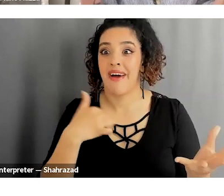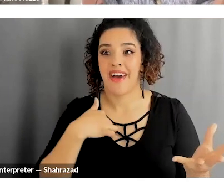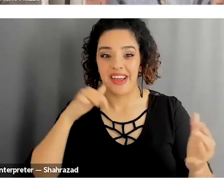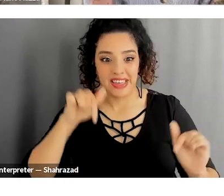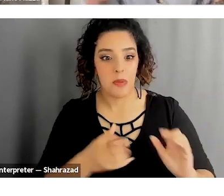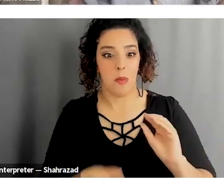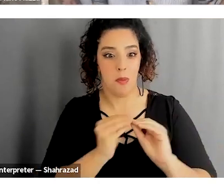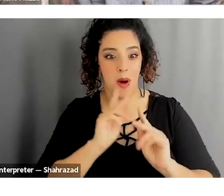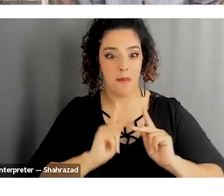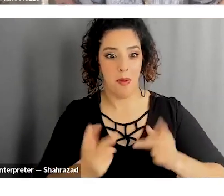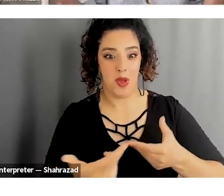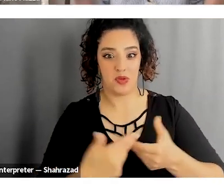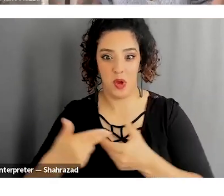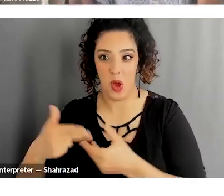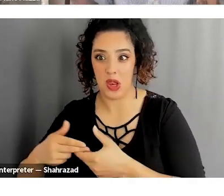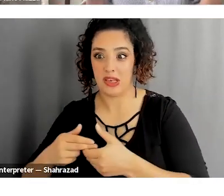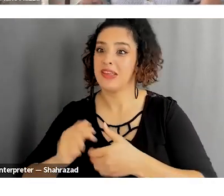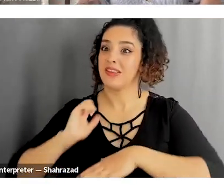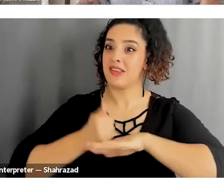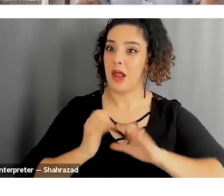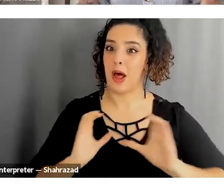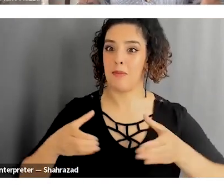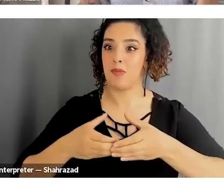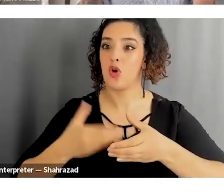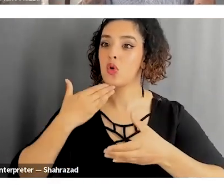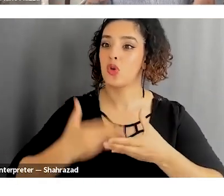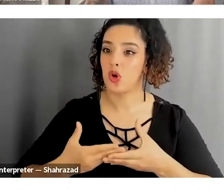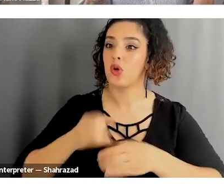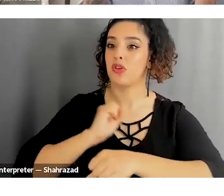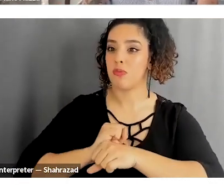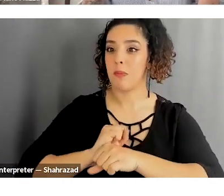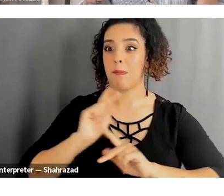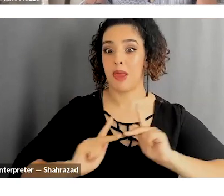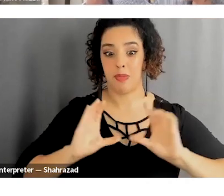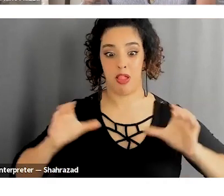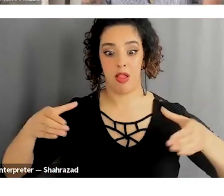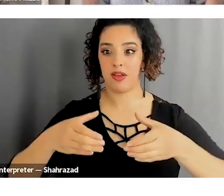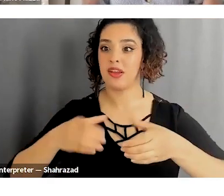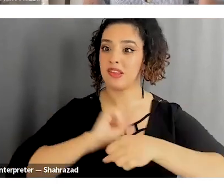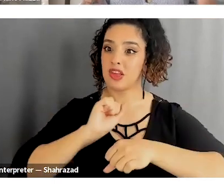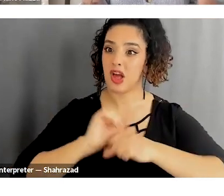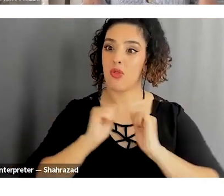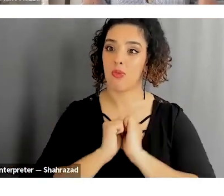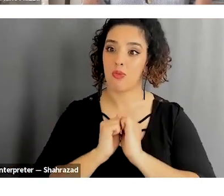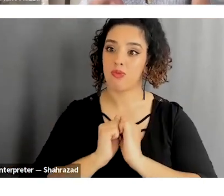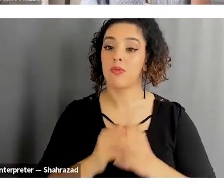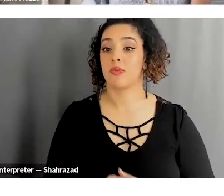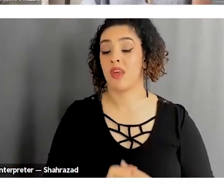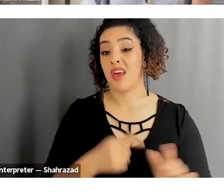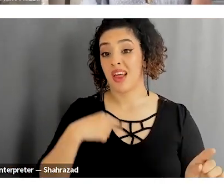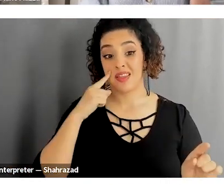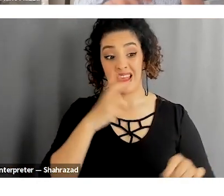a resilient task force, right? But there's really only, I would say, doing production, naturally dyed production in the US,